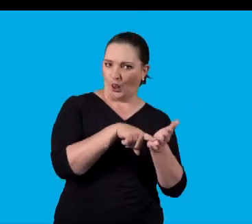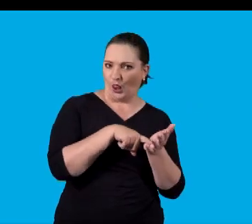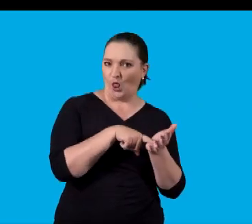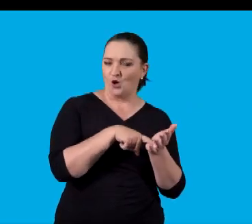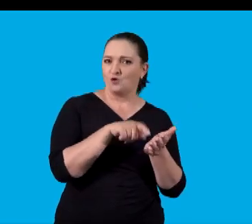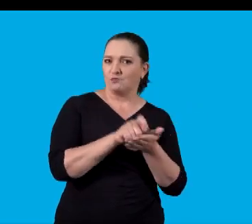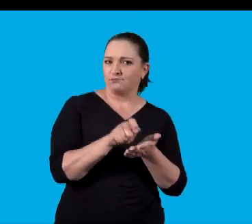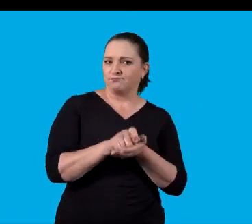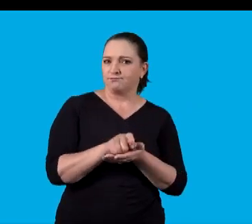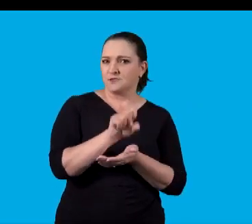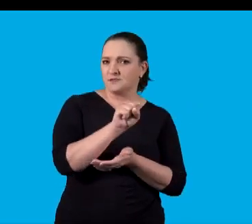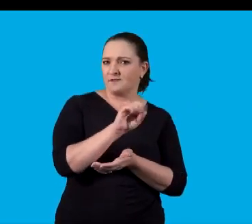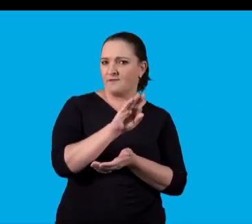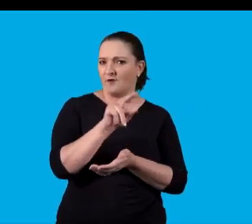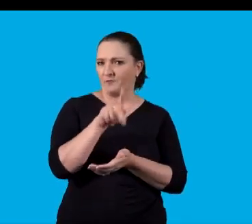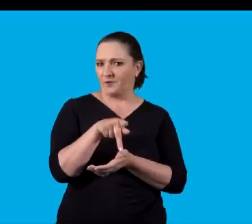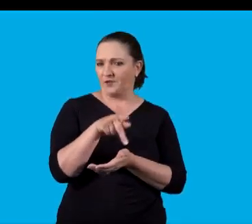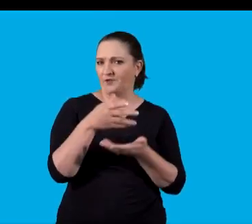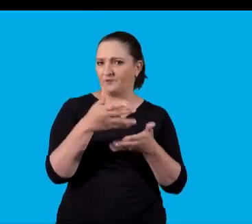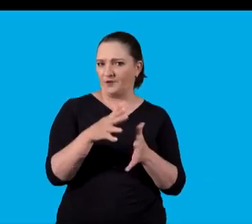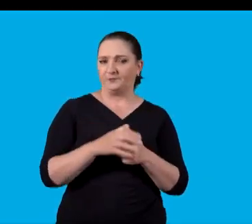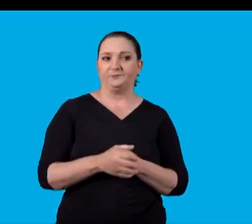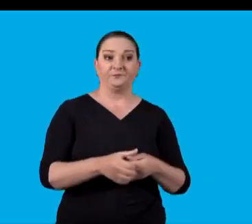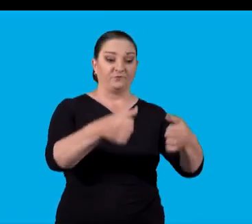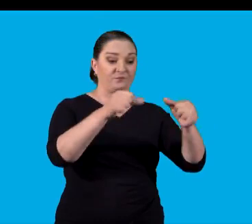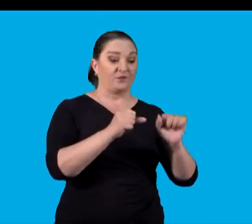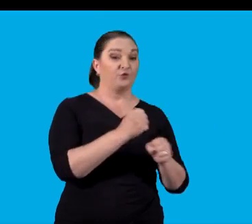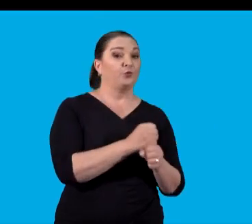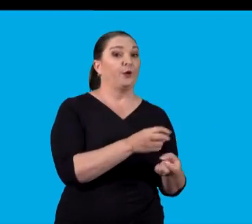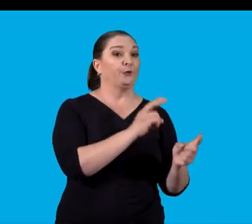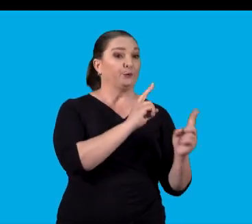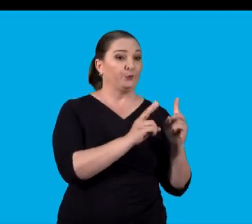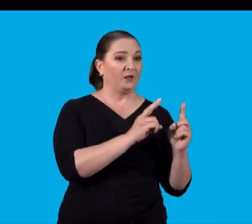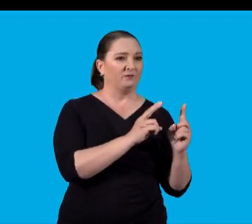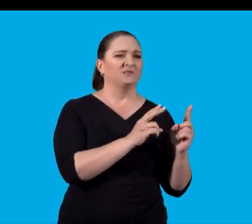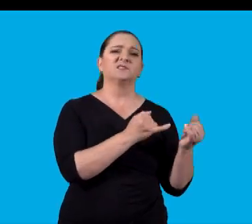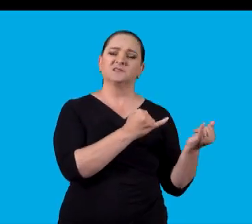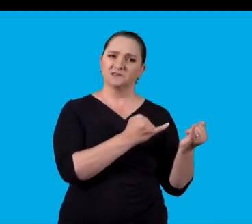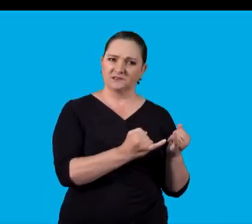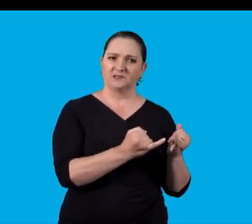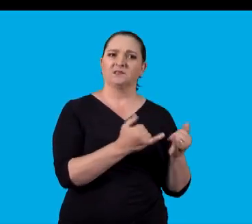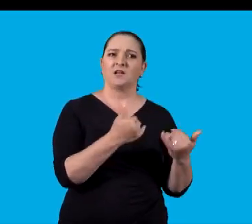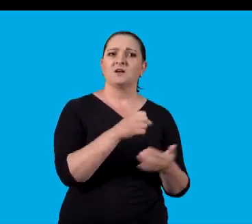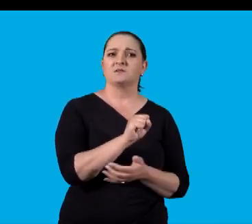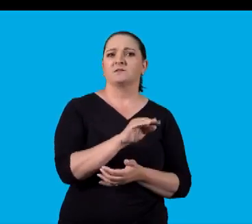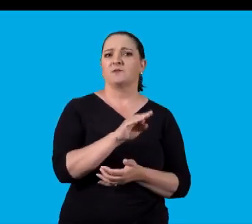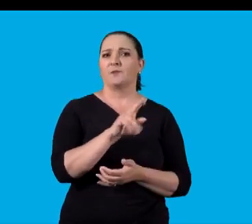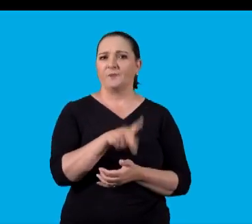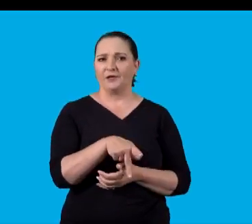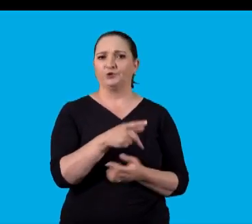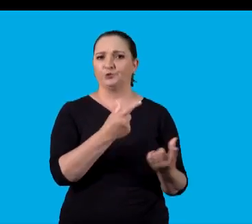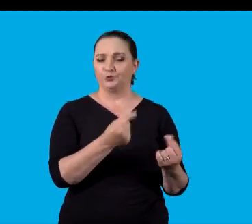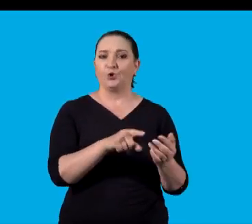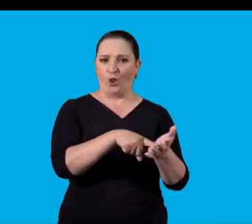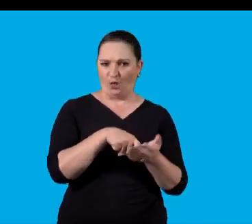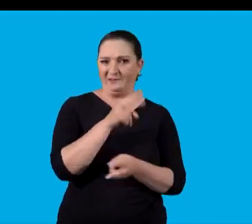In grade 10, we're able to record the loan in the statement of financial position, remember, under non-current liabilities. In grade 12, we